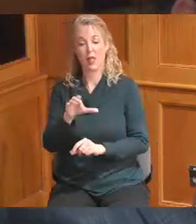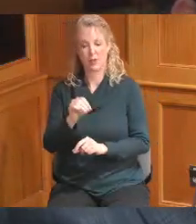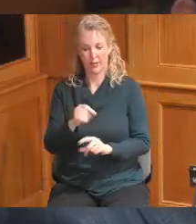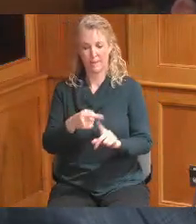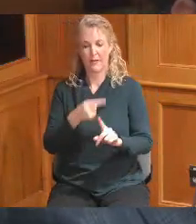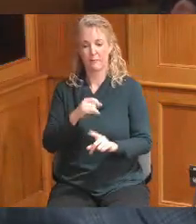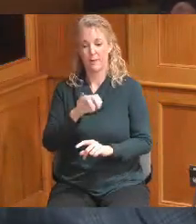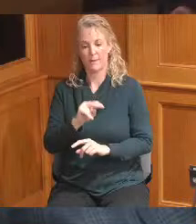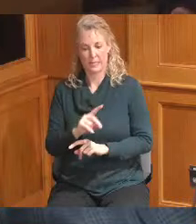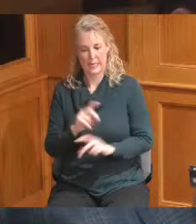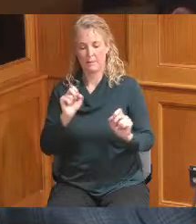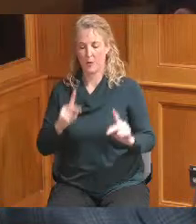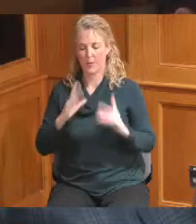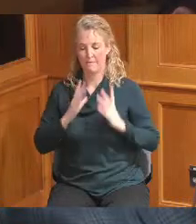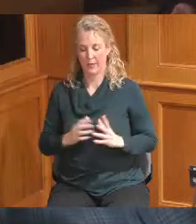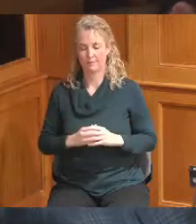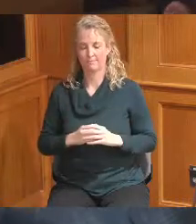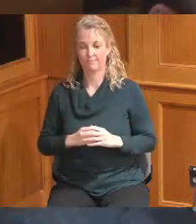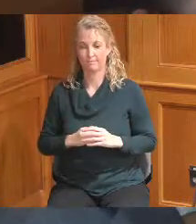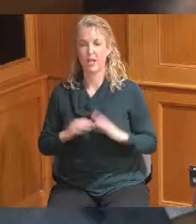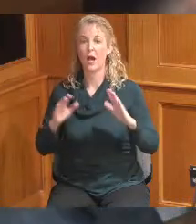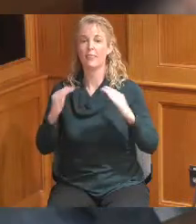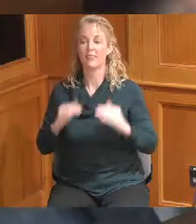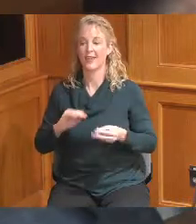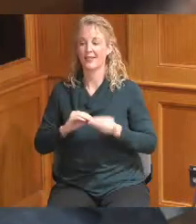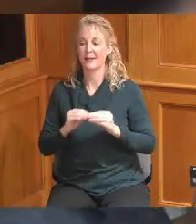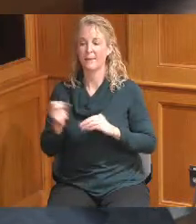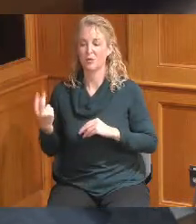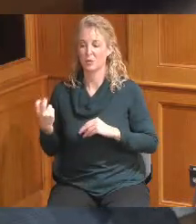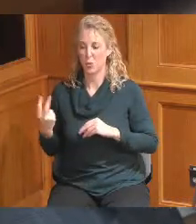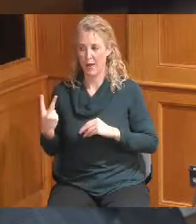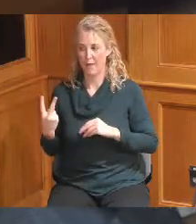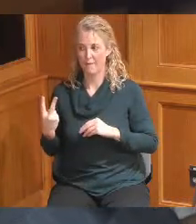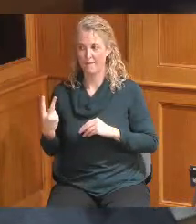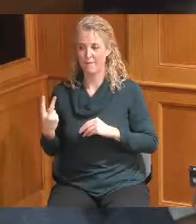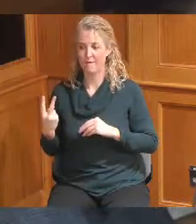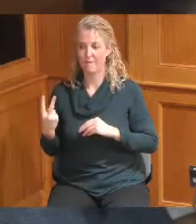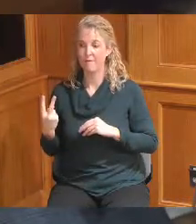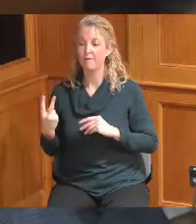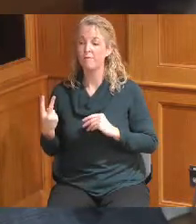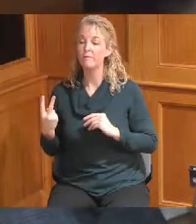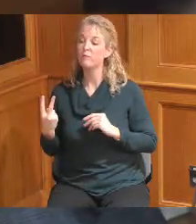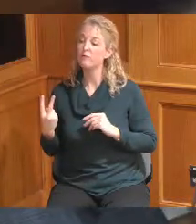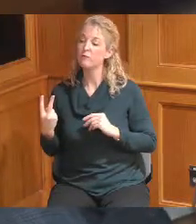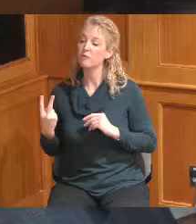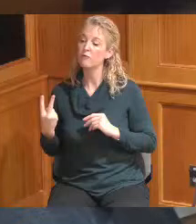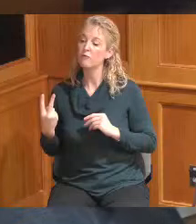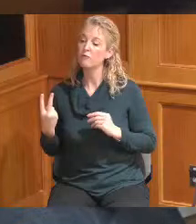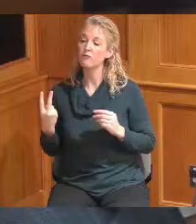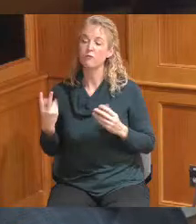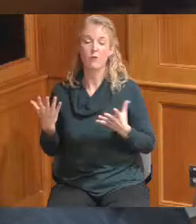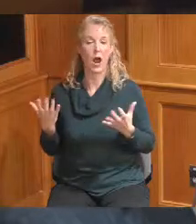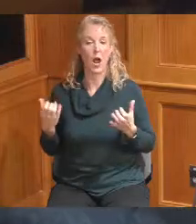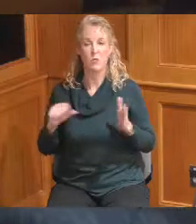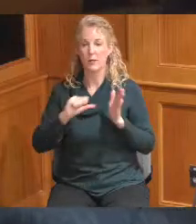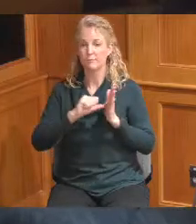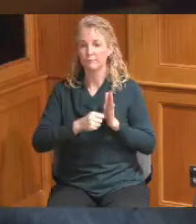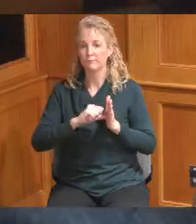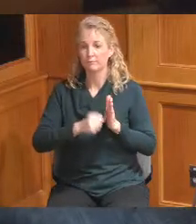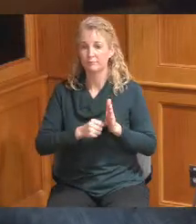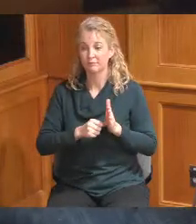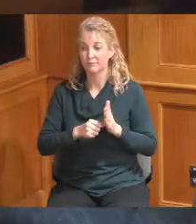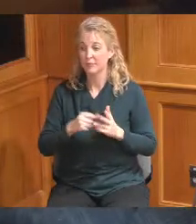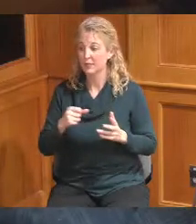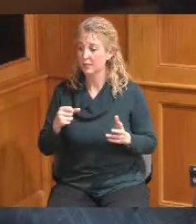out of Indiana. And then item number 12, I just want to just bring a highlight on. This is